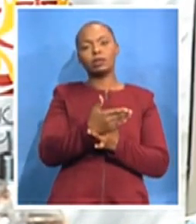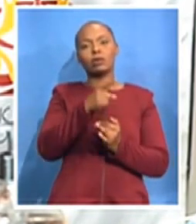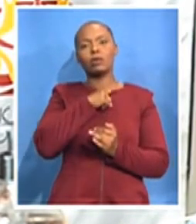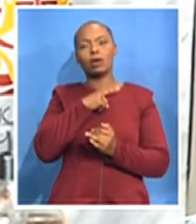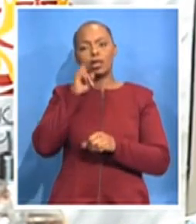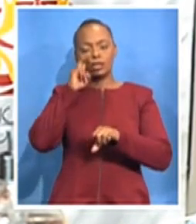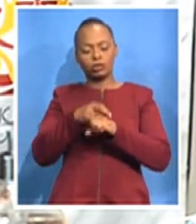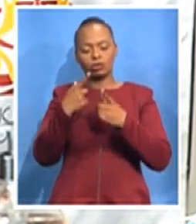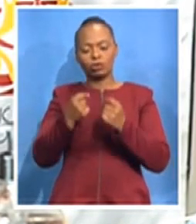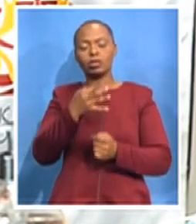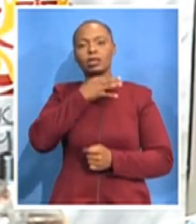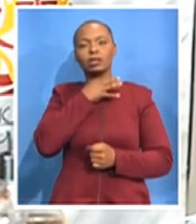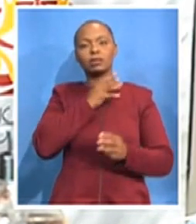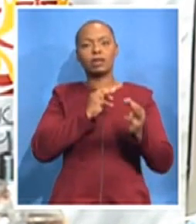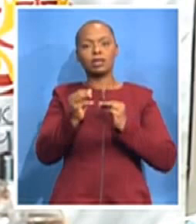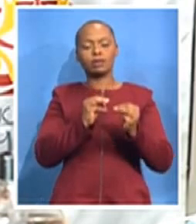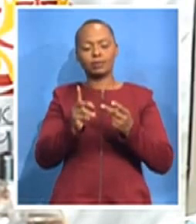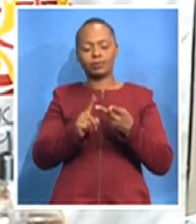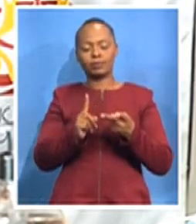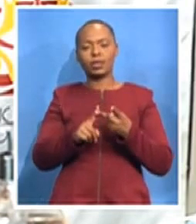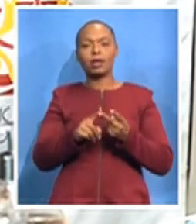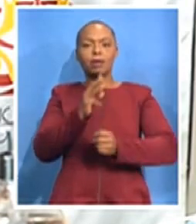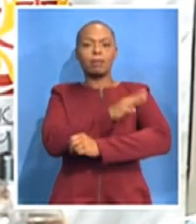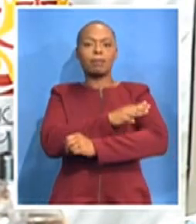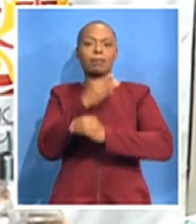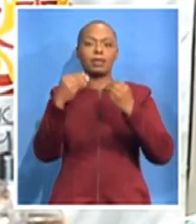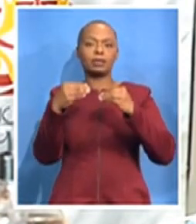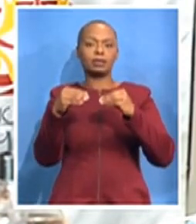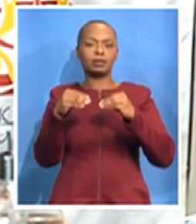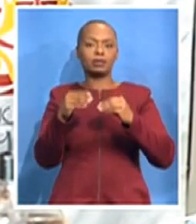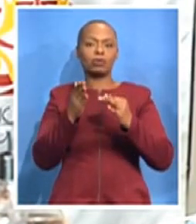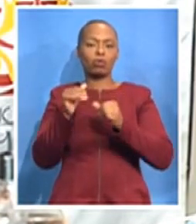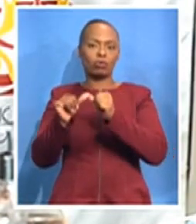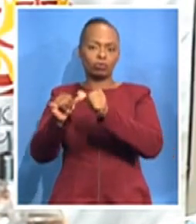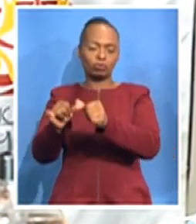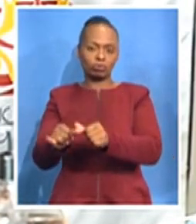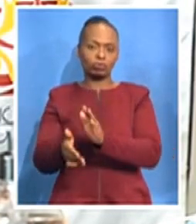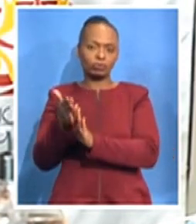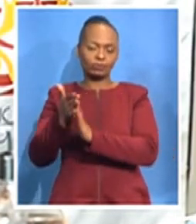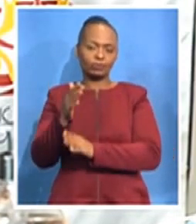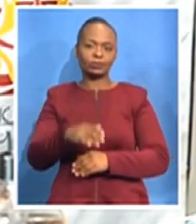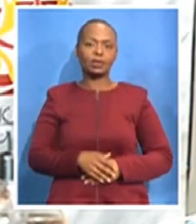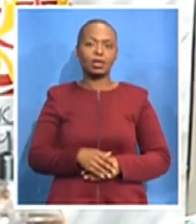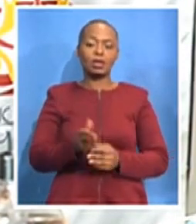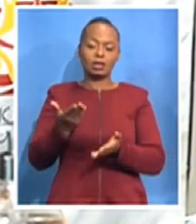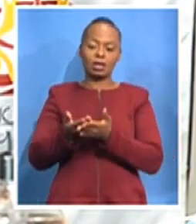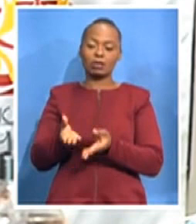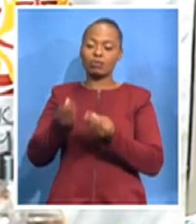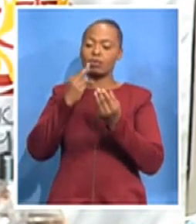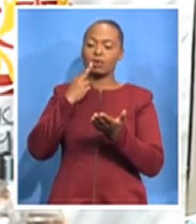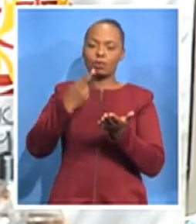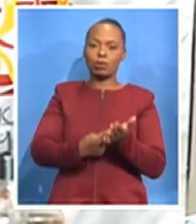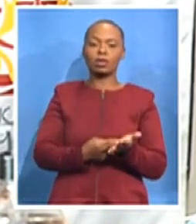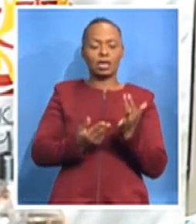full details of the interventions per facility can be found in our full report, which will be accessible on our website by this